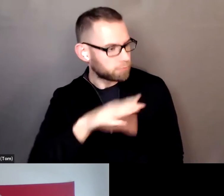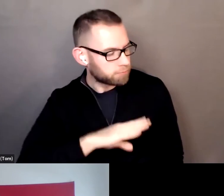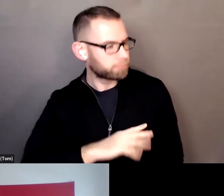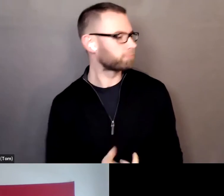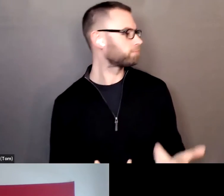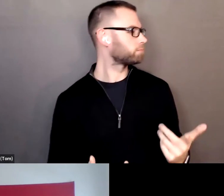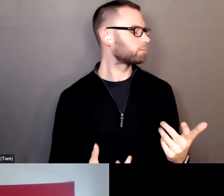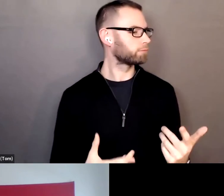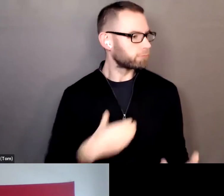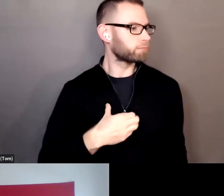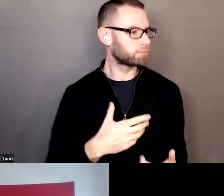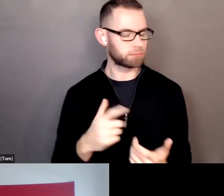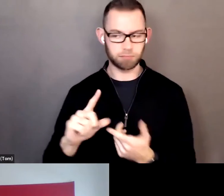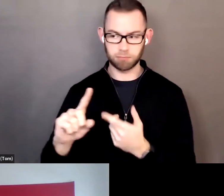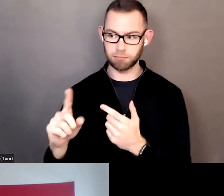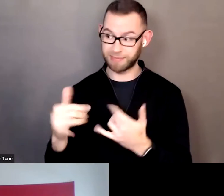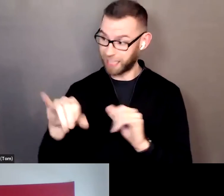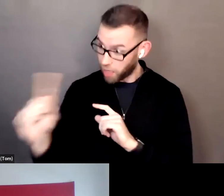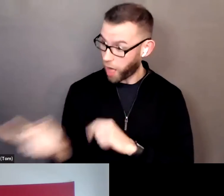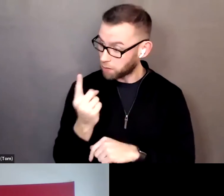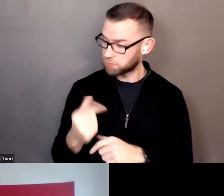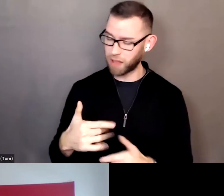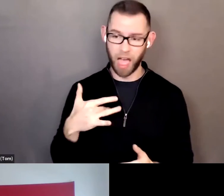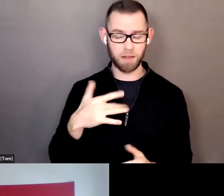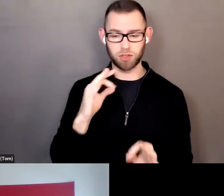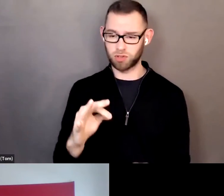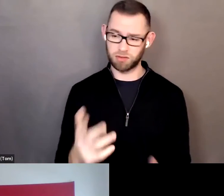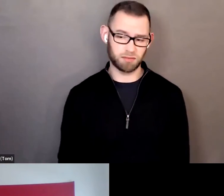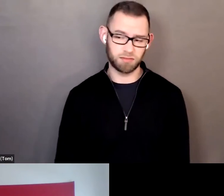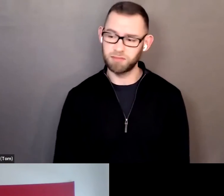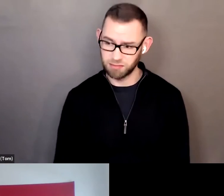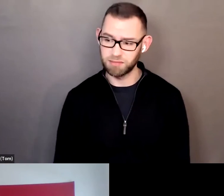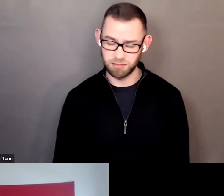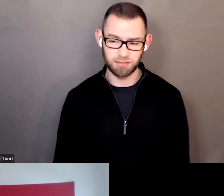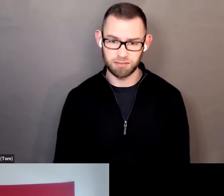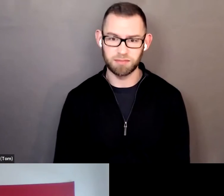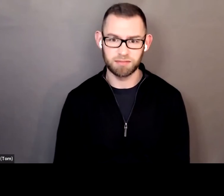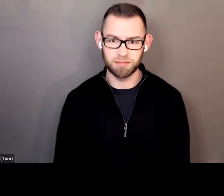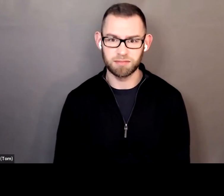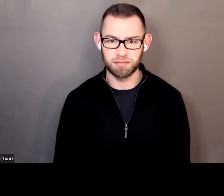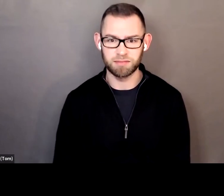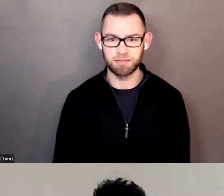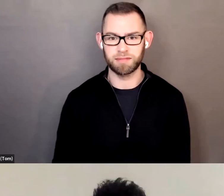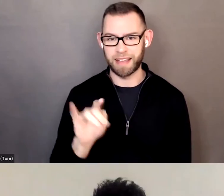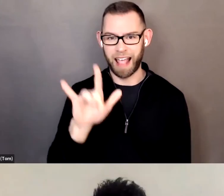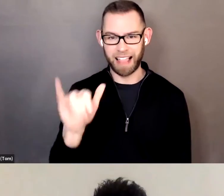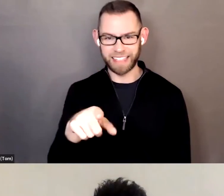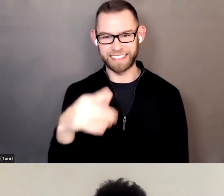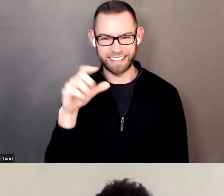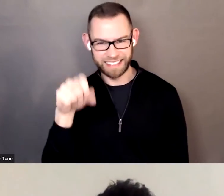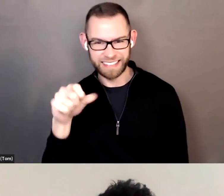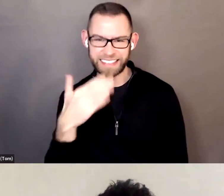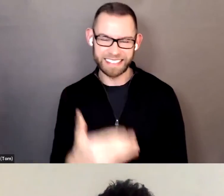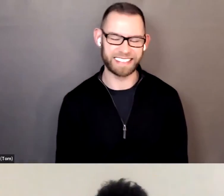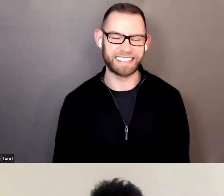It's like a comfort to me. Does that make sense? Does that feel good? Okay, thank you. I'm nodding. Thanks, Kelly. I appreciate it. Good question.